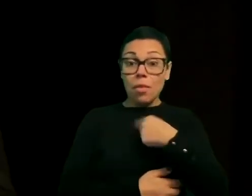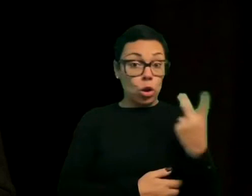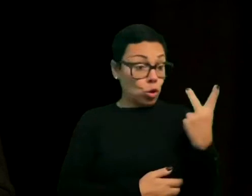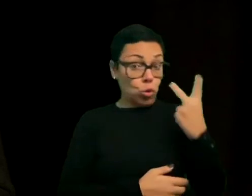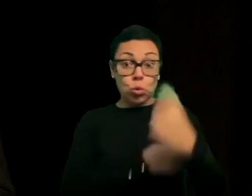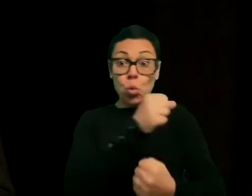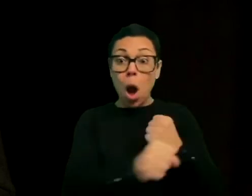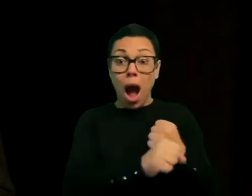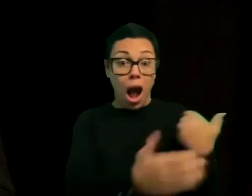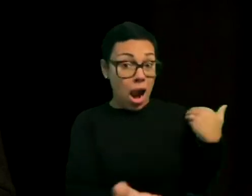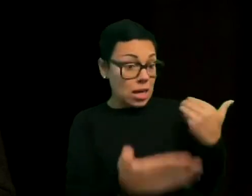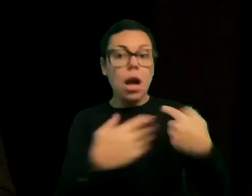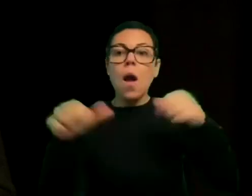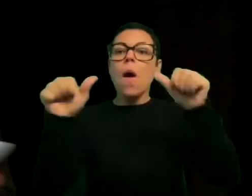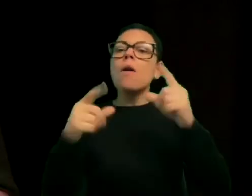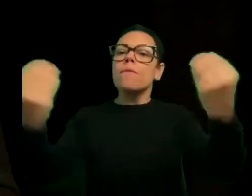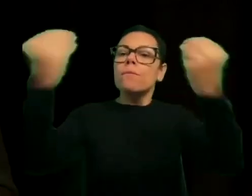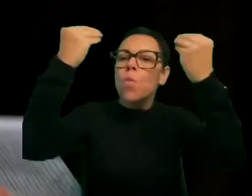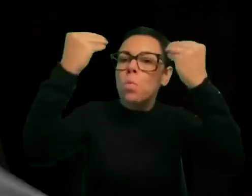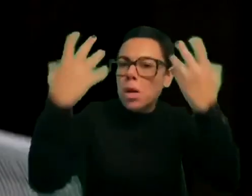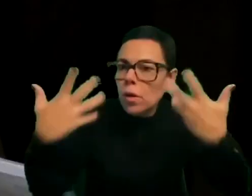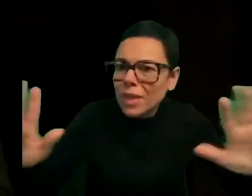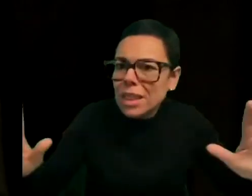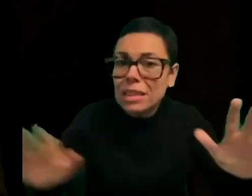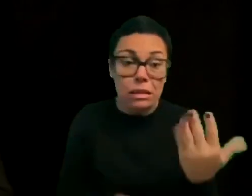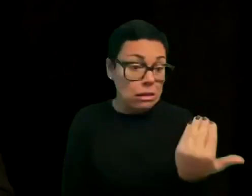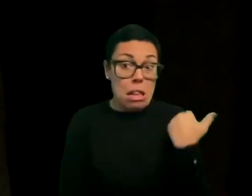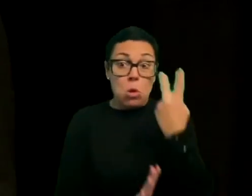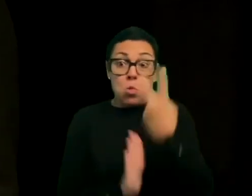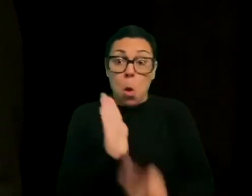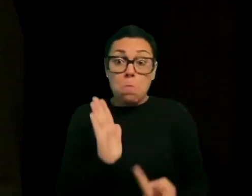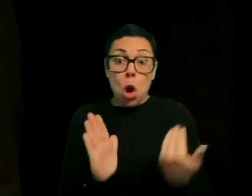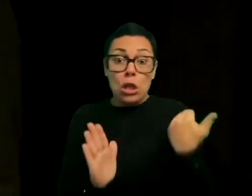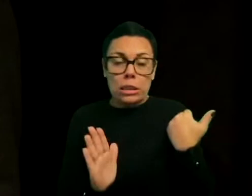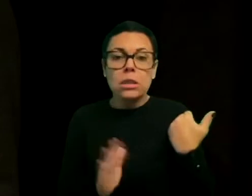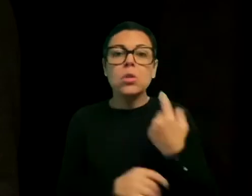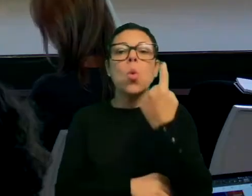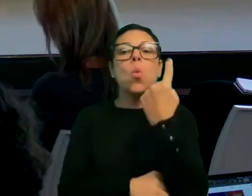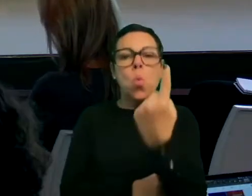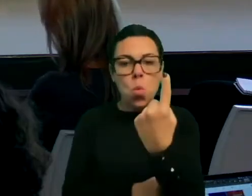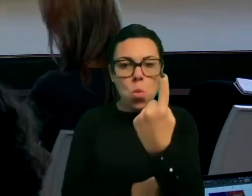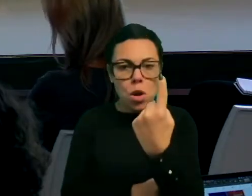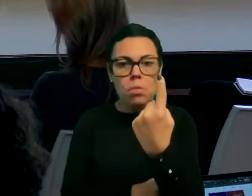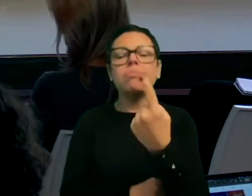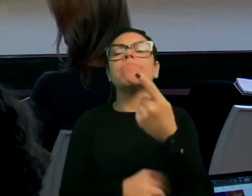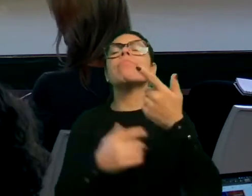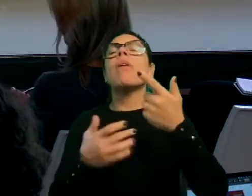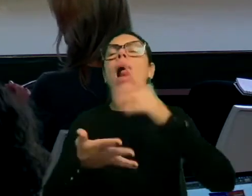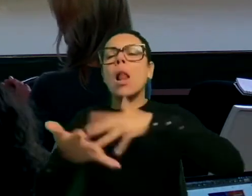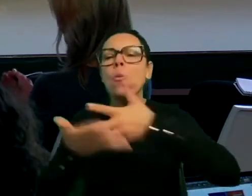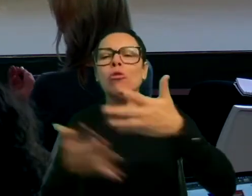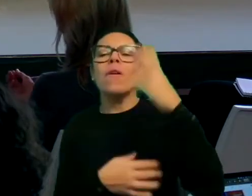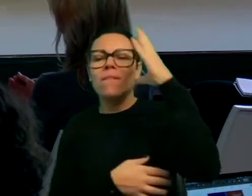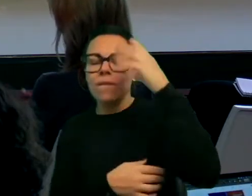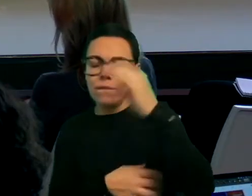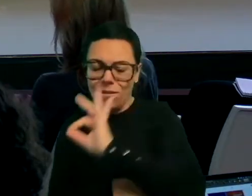month, as well, I gave 2 trainings, of course, one in French, one in Dutch, for in total around 100 people. So